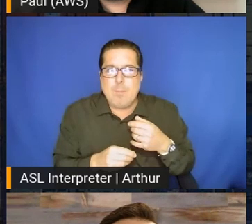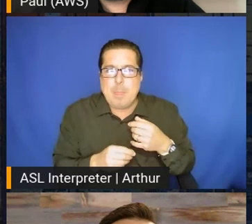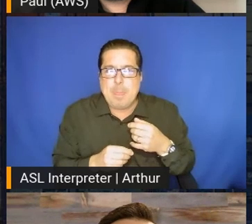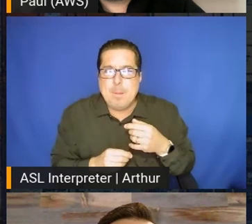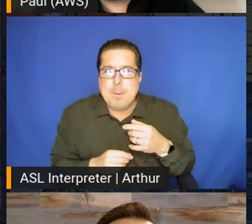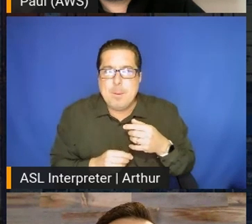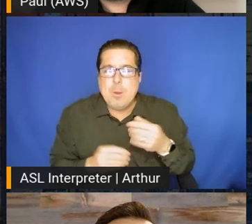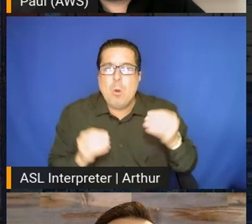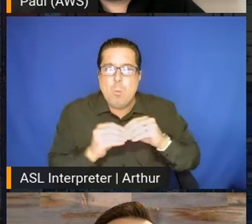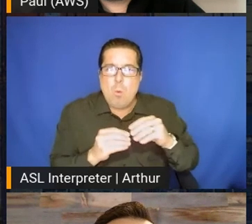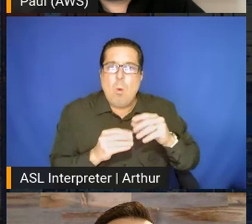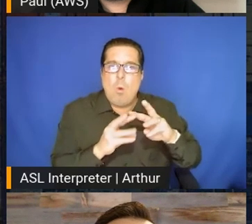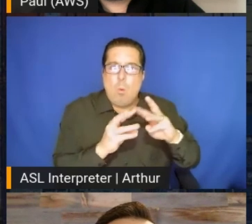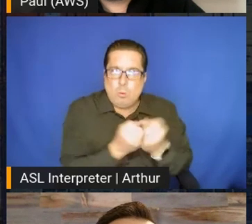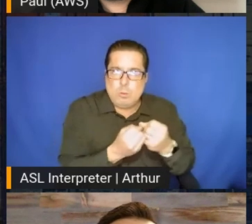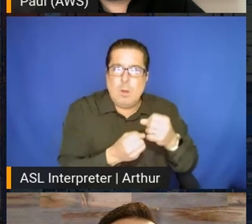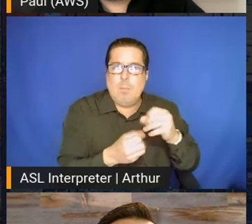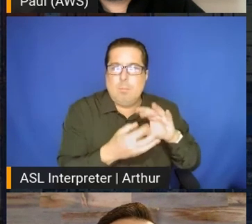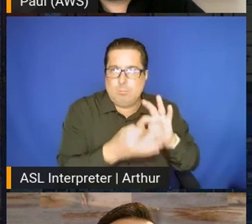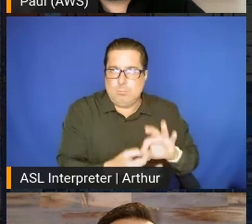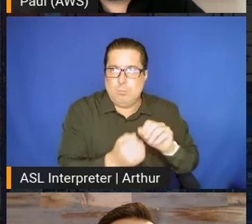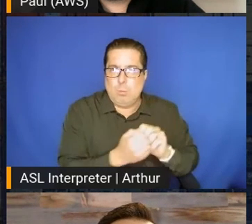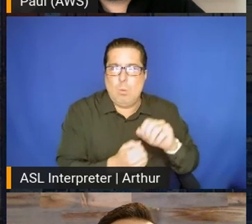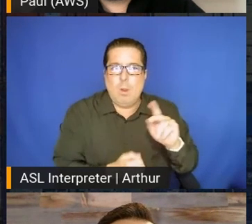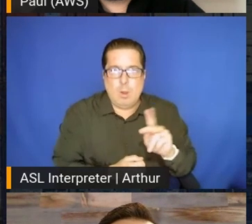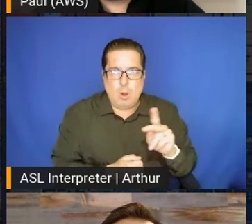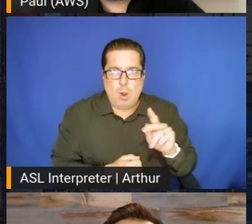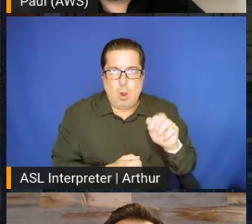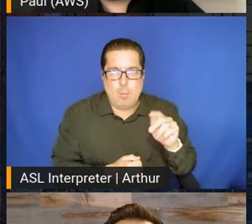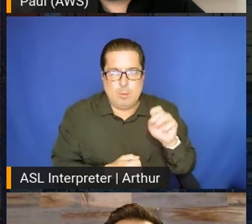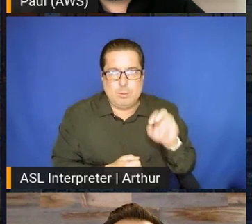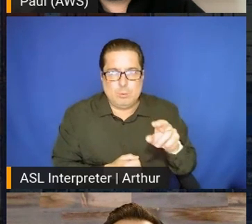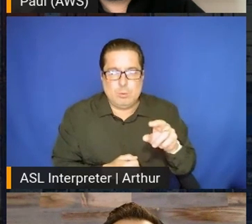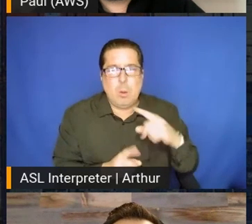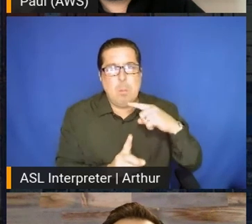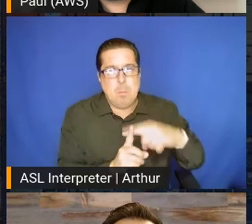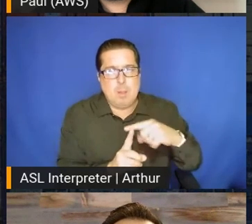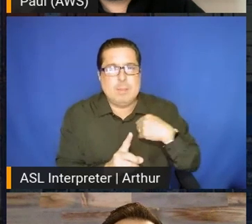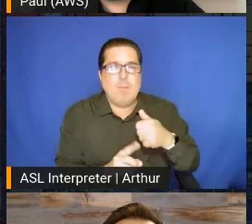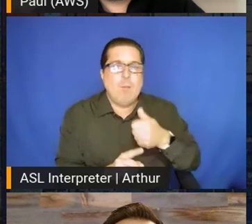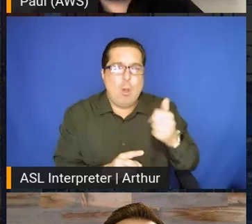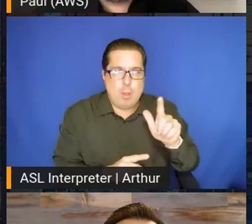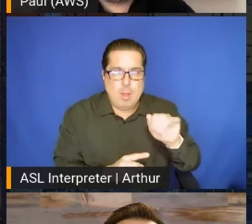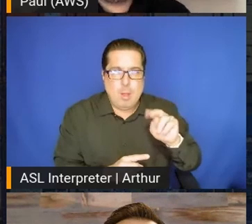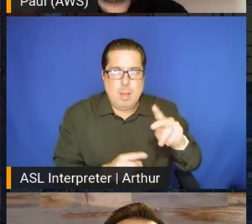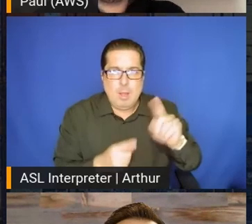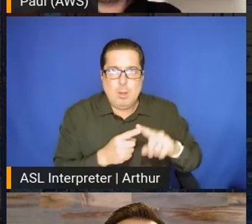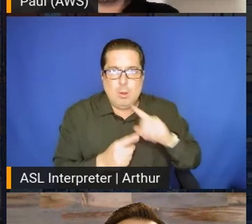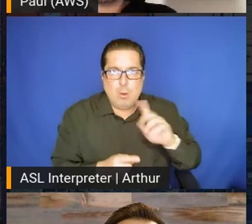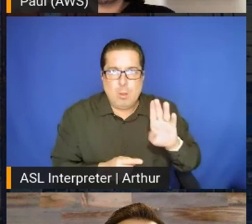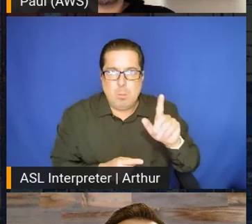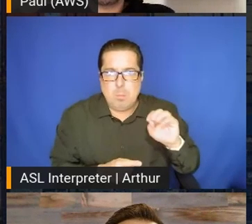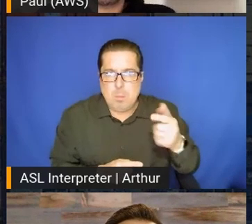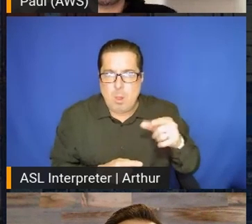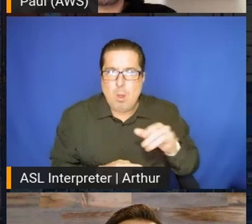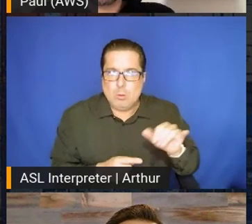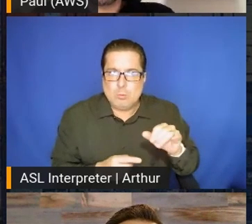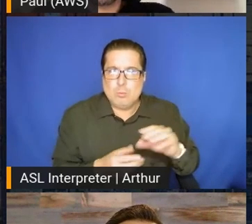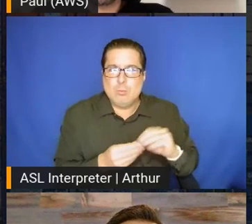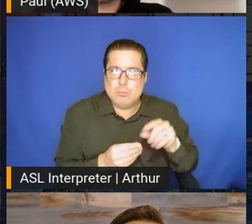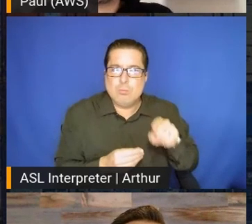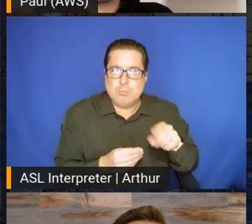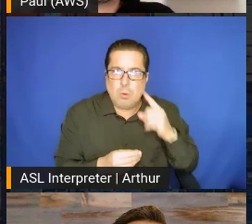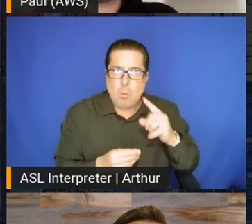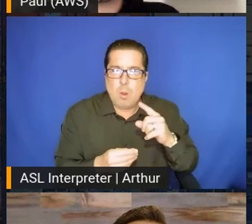link here on Karpenter. Plus, there's a link to the blog post which one of the developer advocate has written